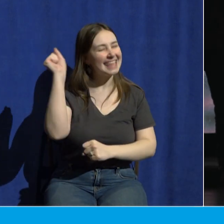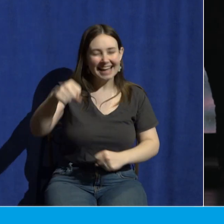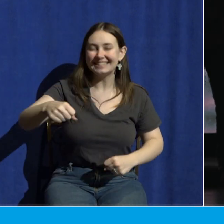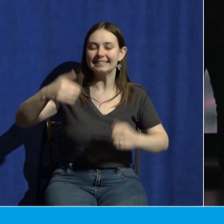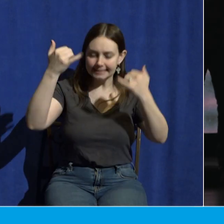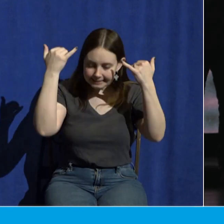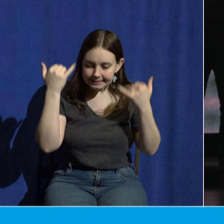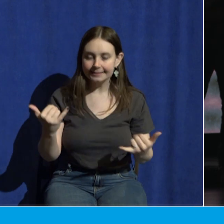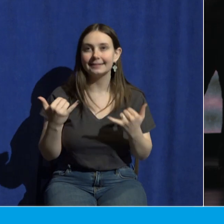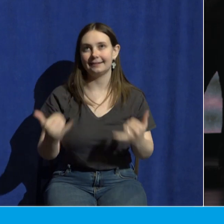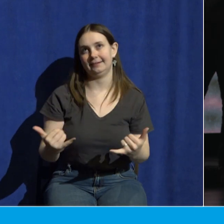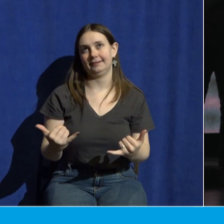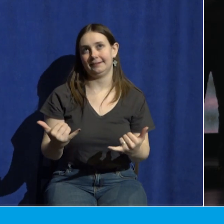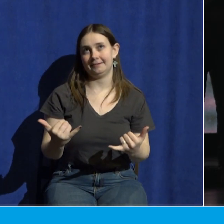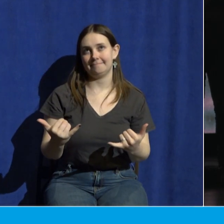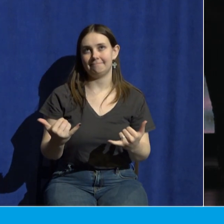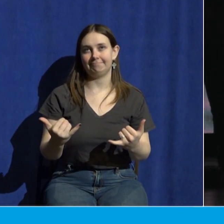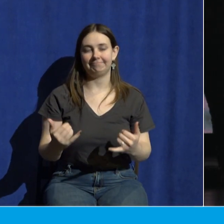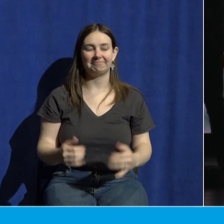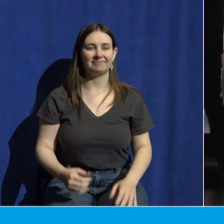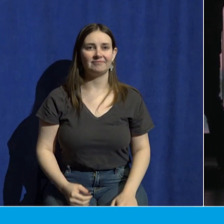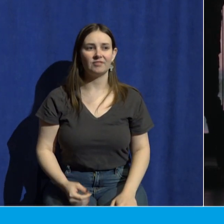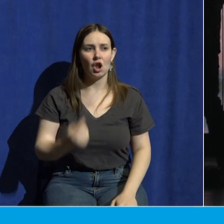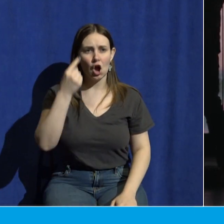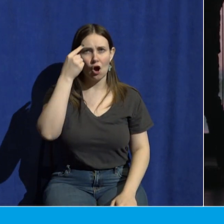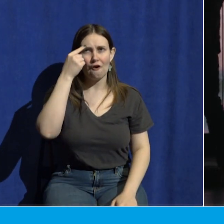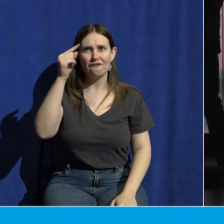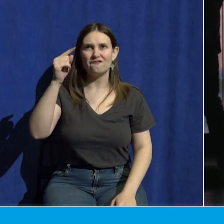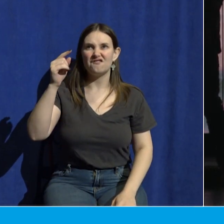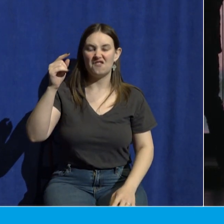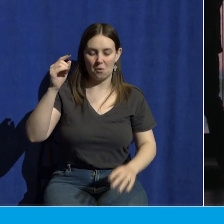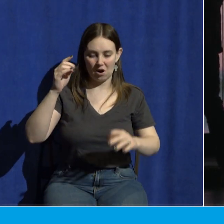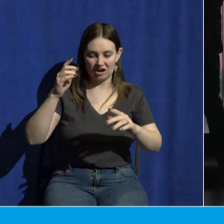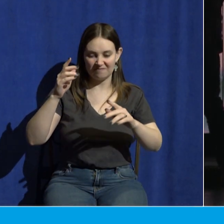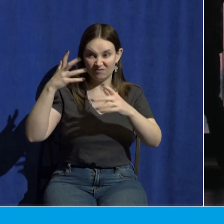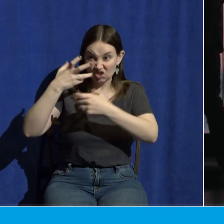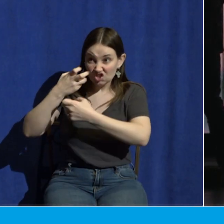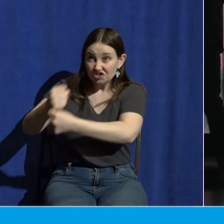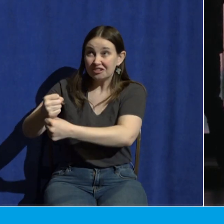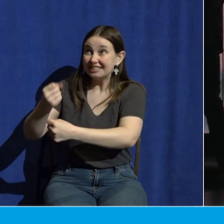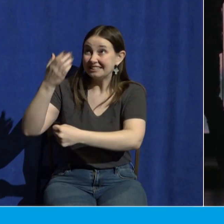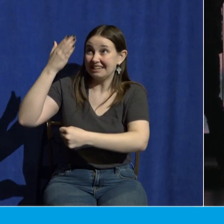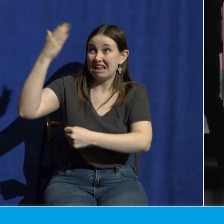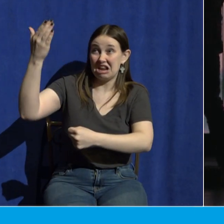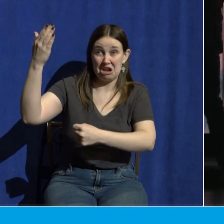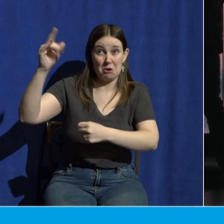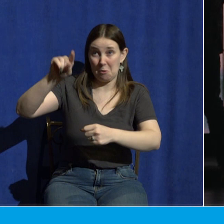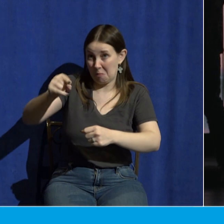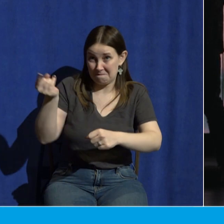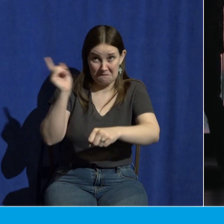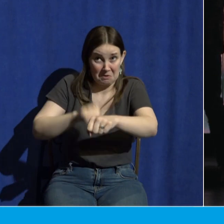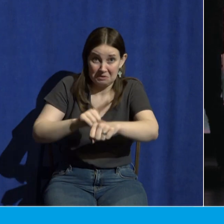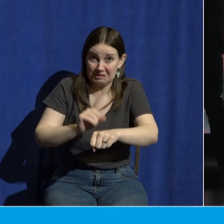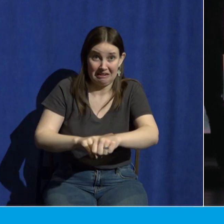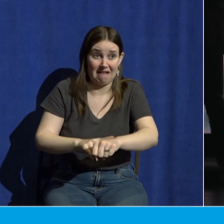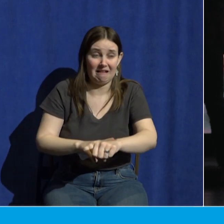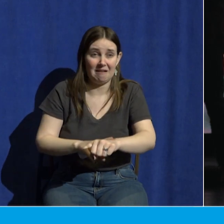day. For those who are trusting in you as King Jesus for the first time, God, may they know